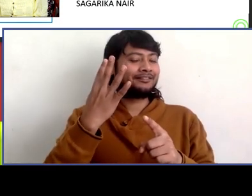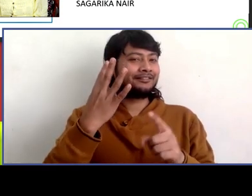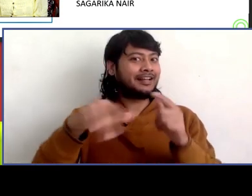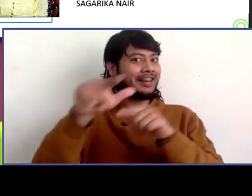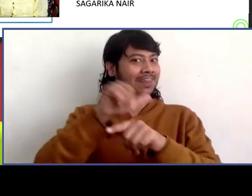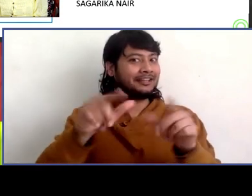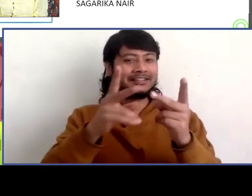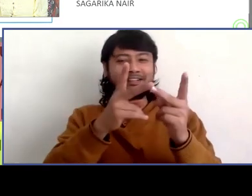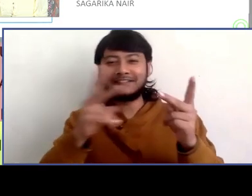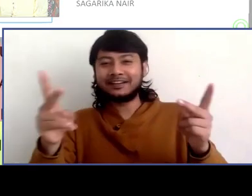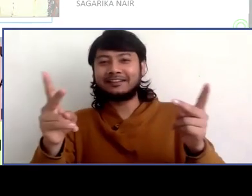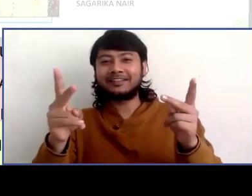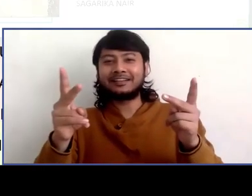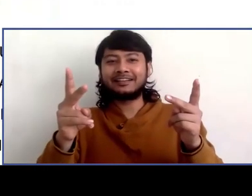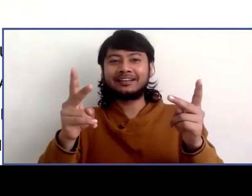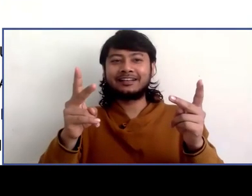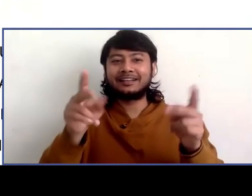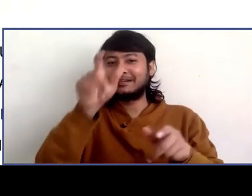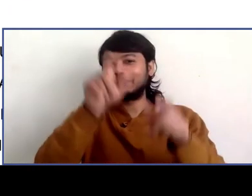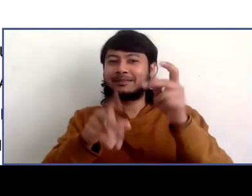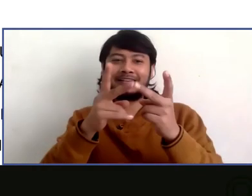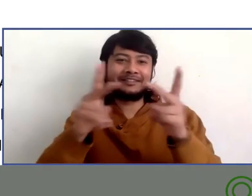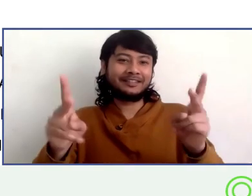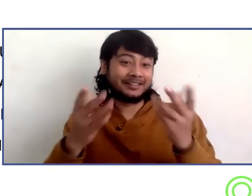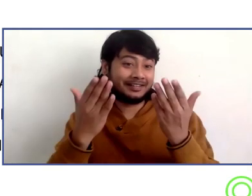Over to the four.